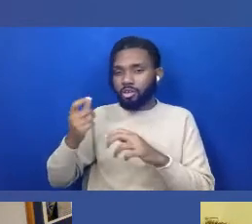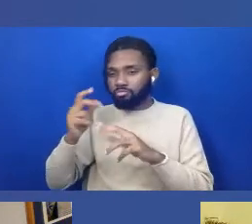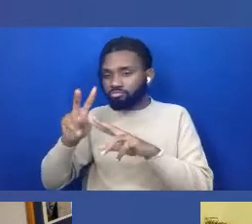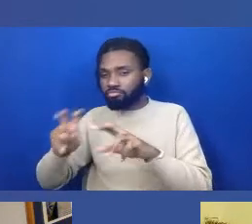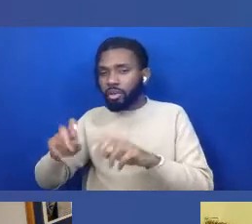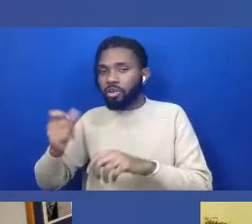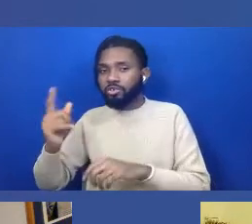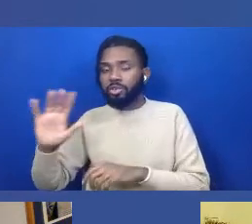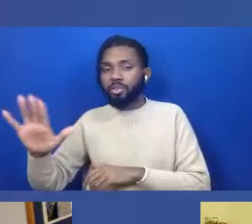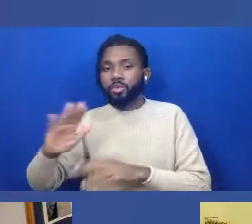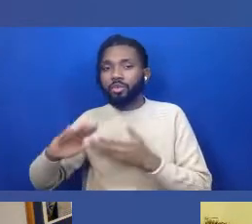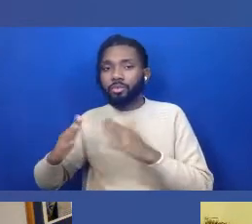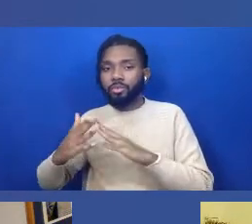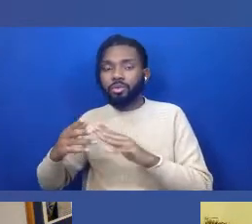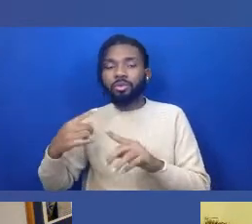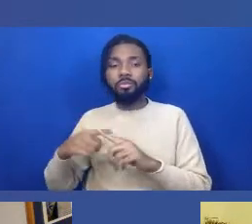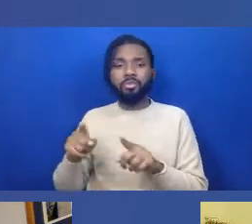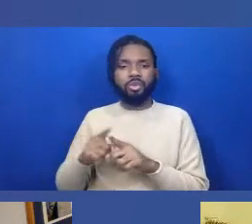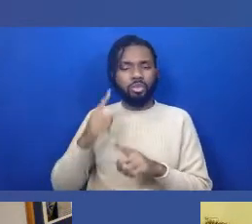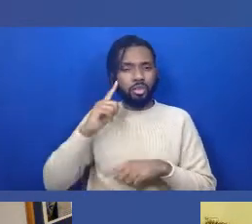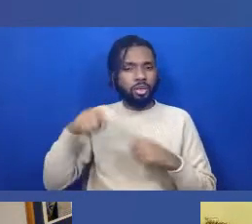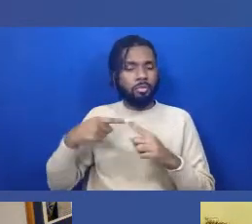may be trying to